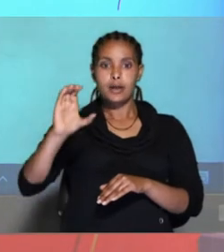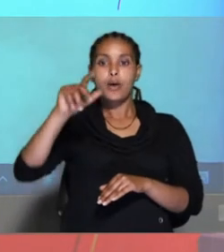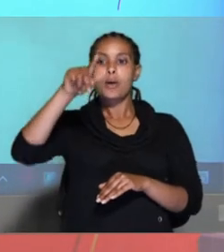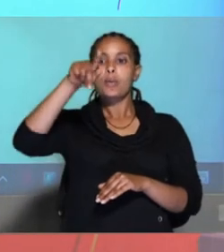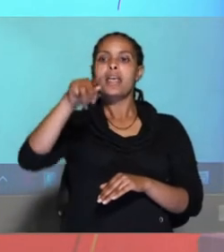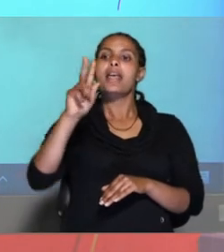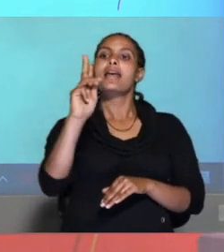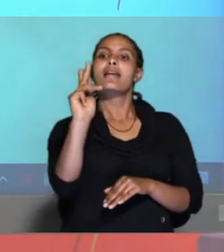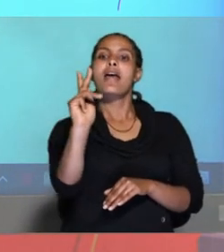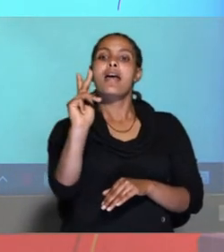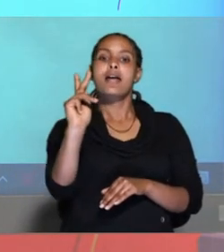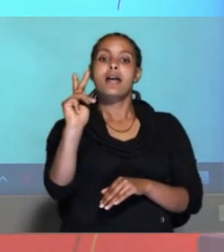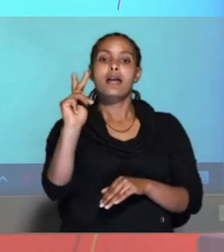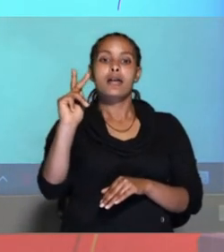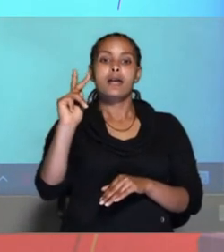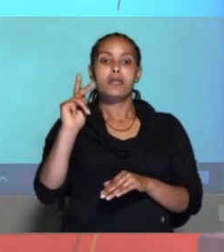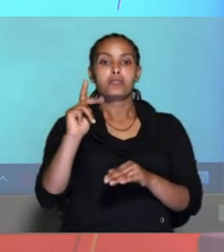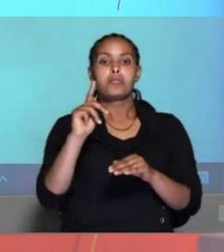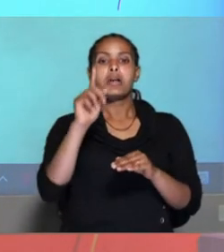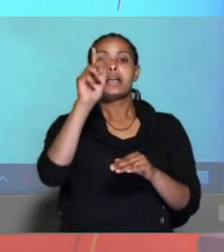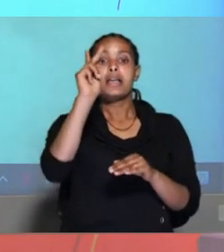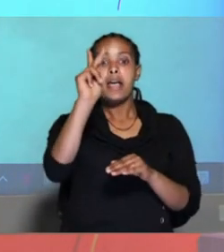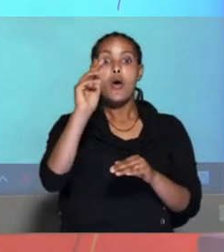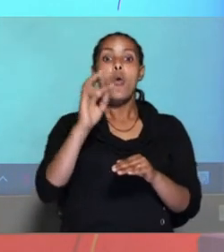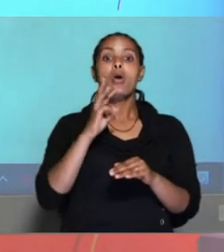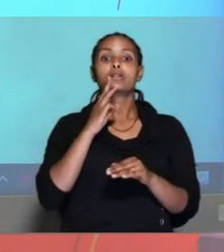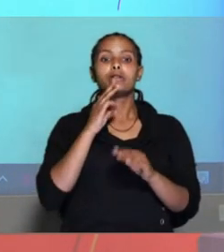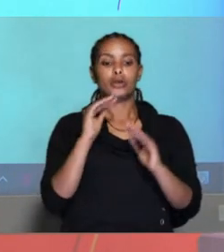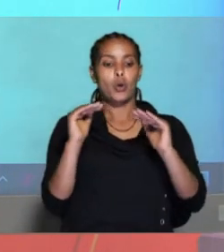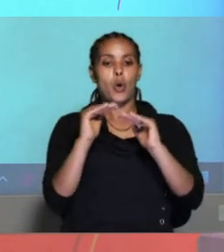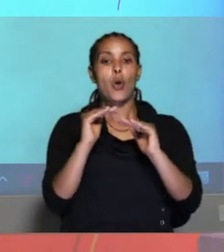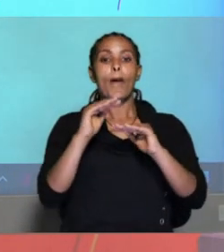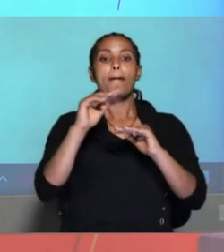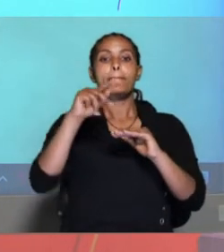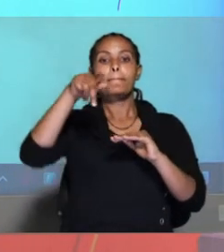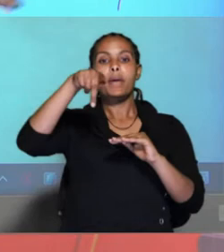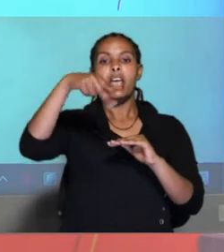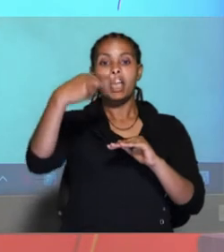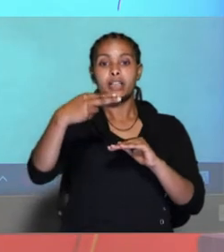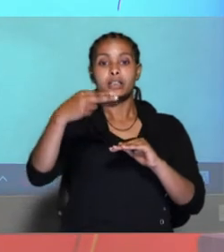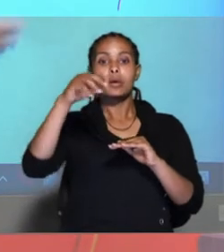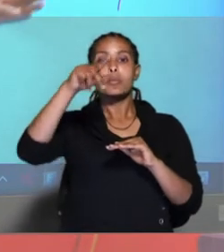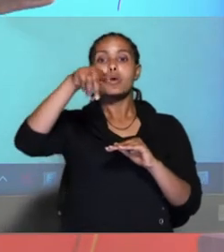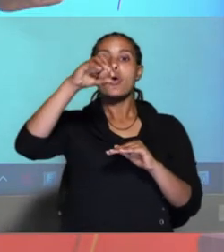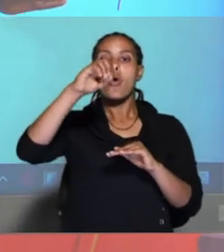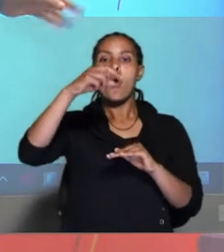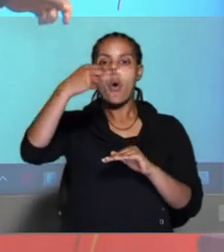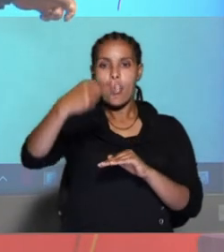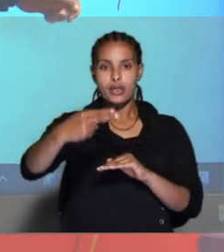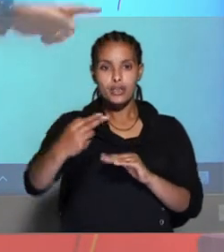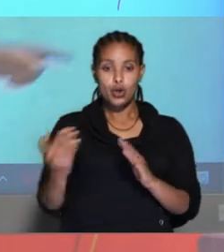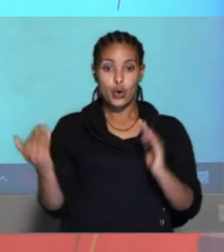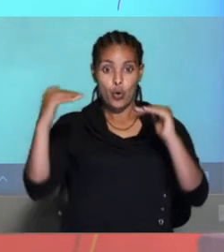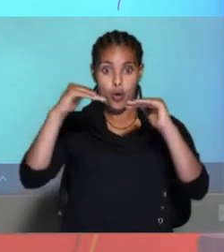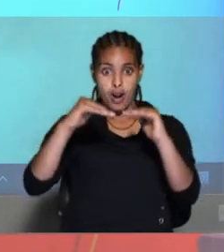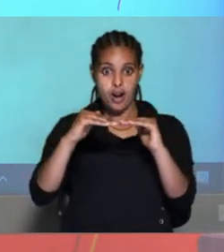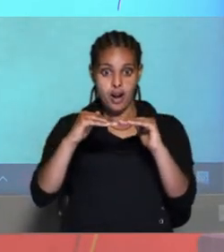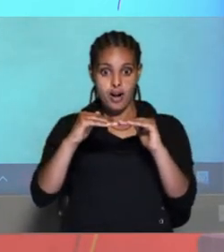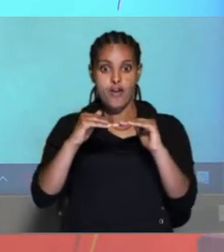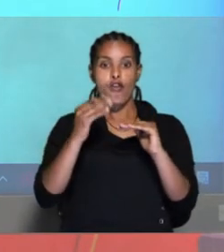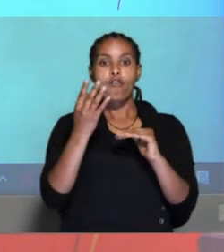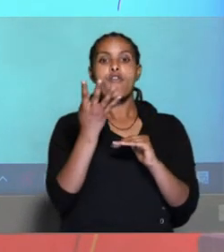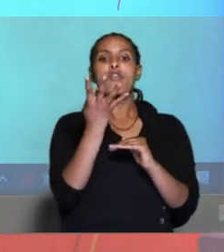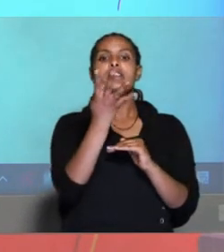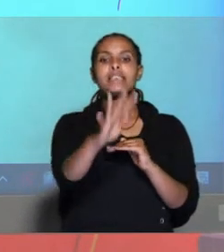water, which is minus log of K water, equal pH plus pOH equals